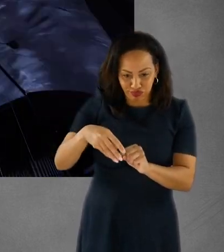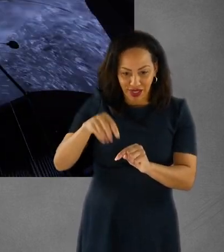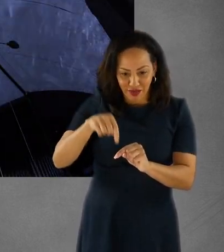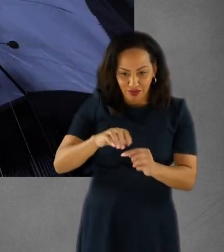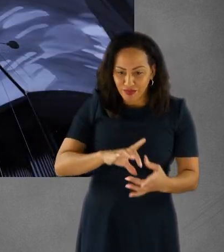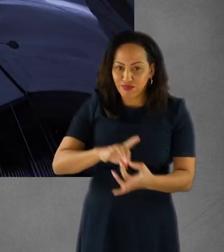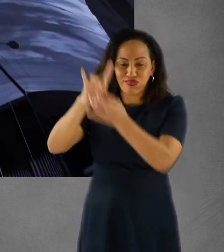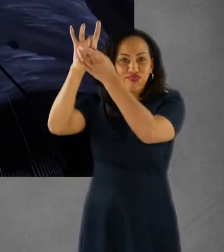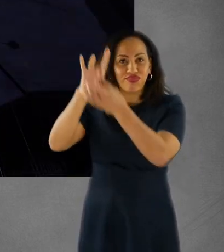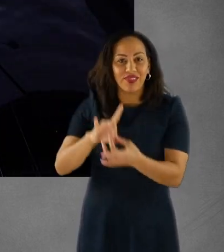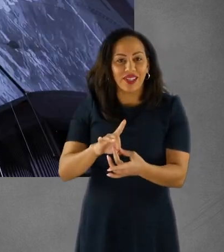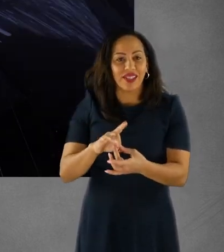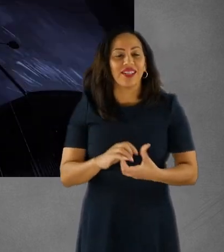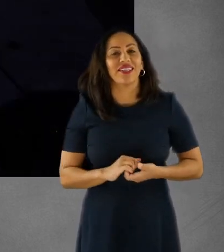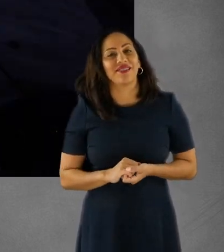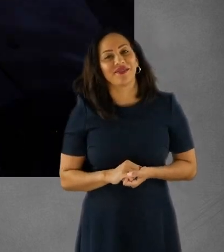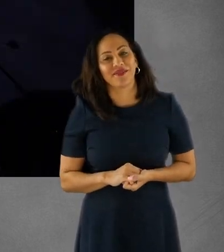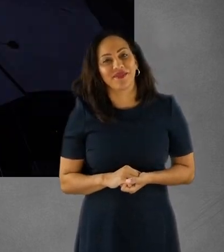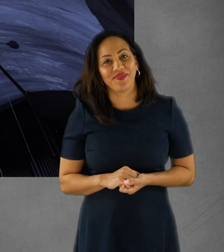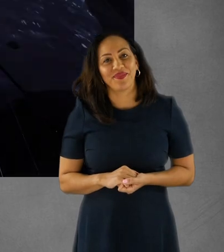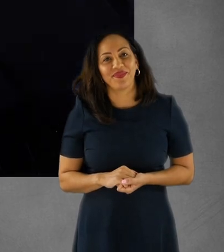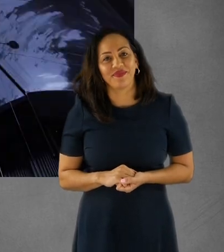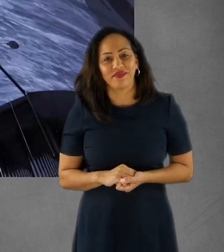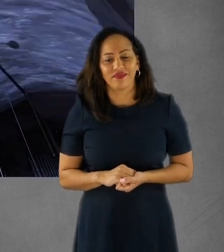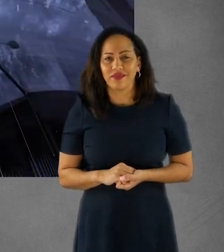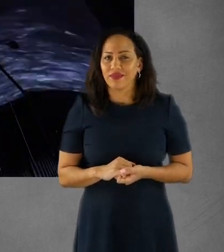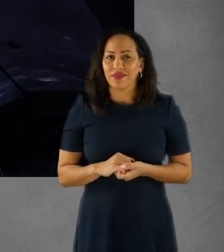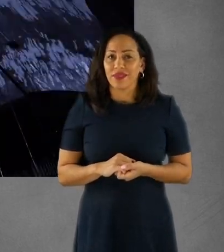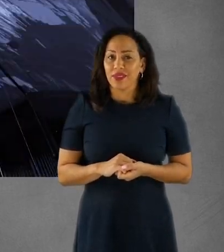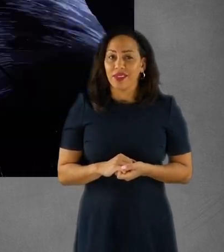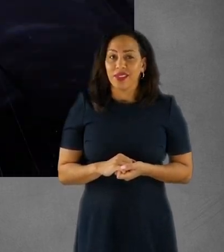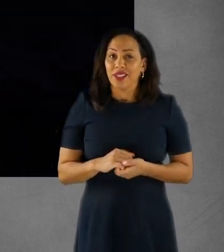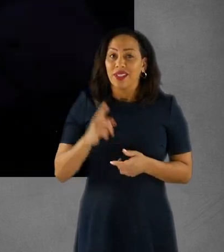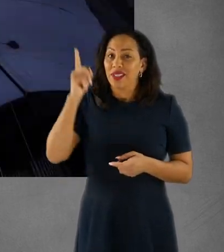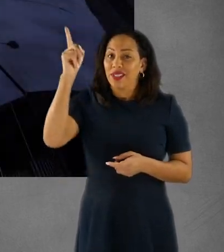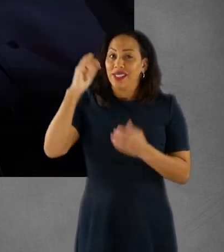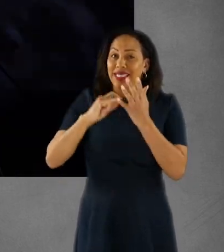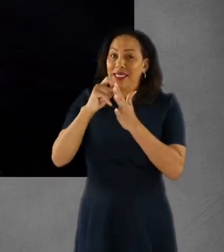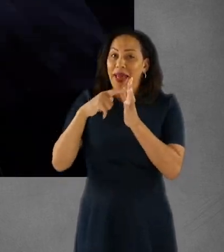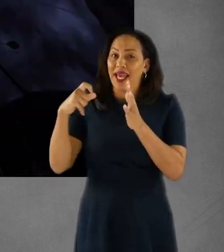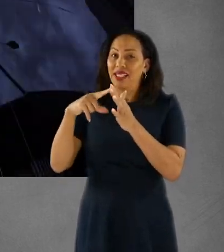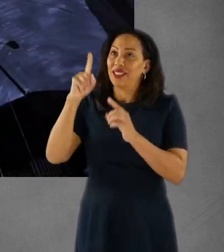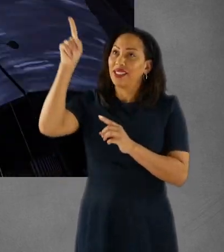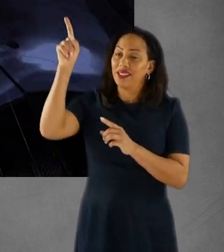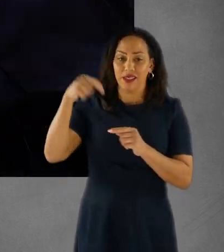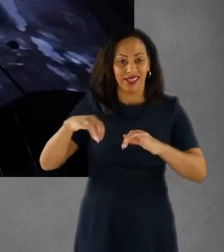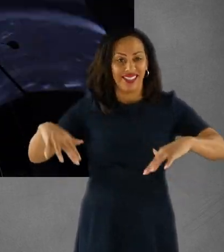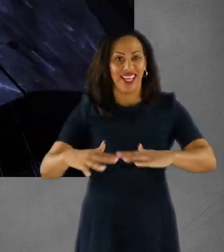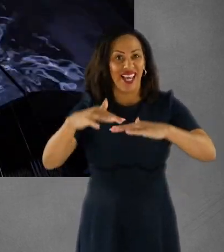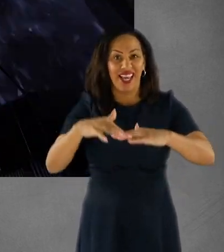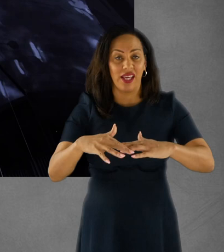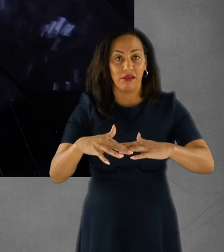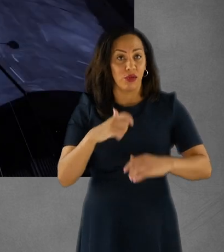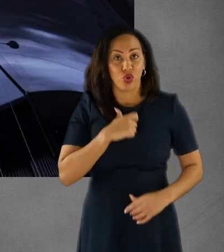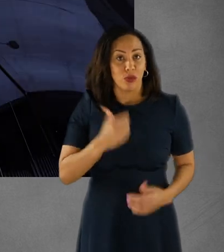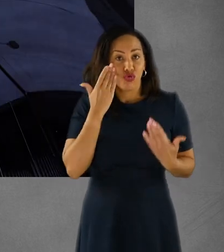still relatively unknown to us, both as a space and the very deep sea. There are kind of